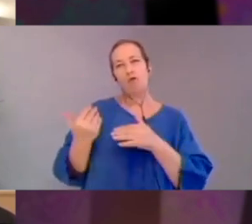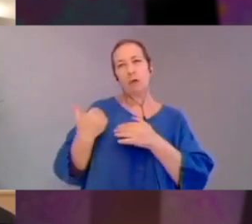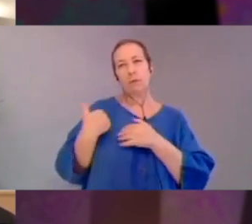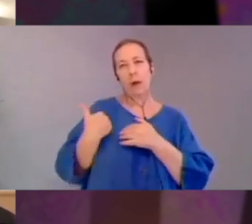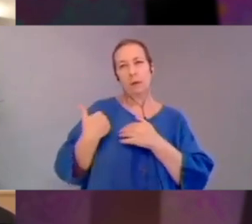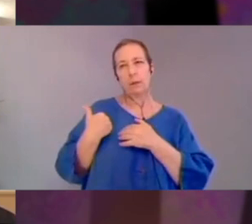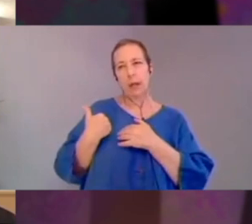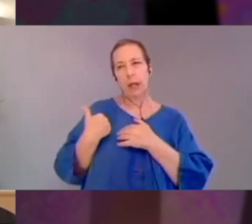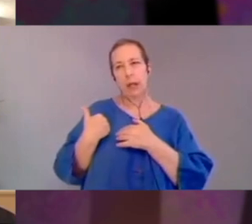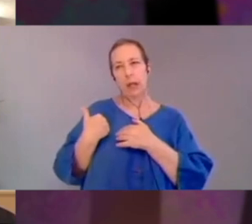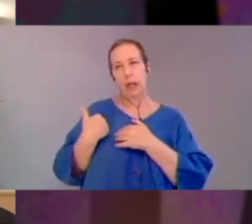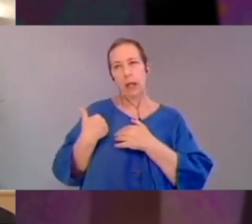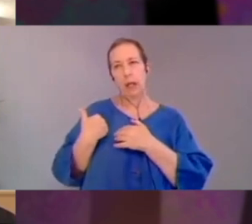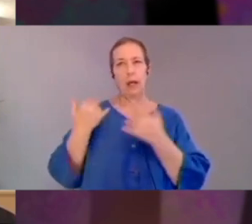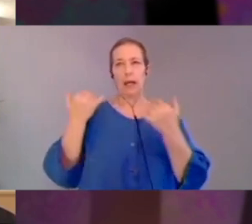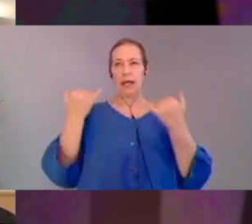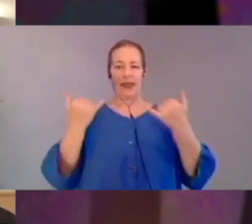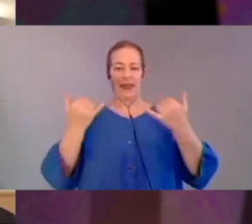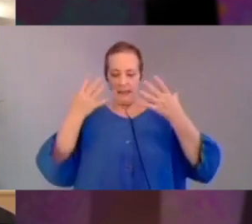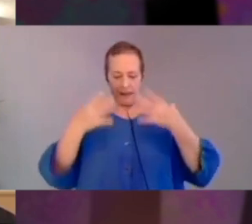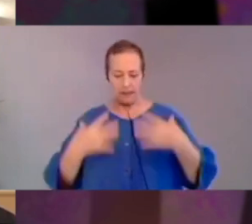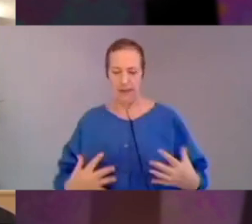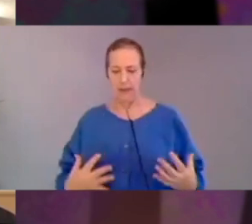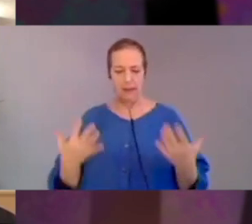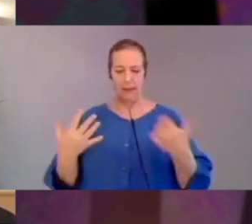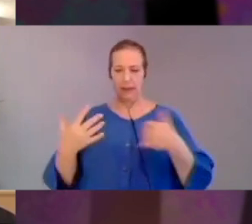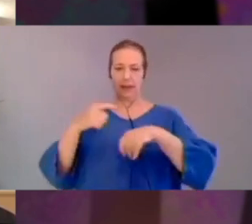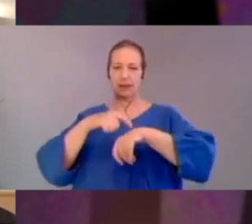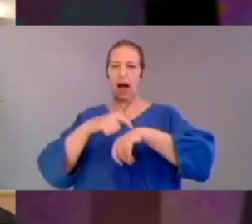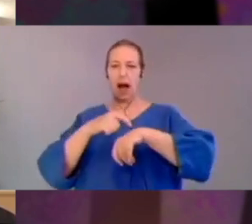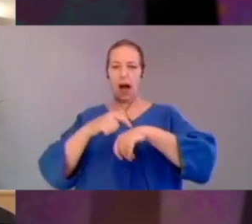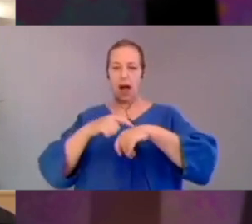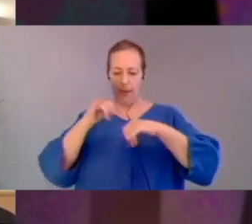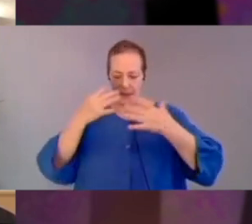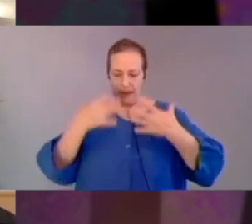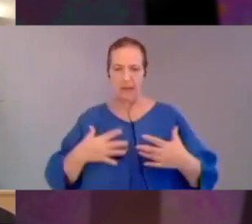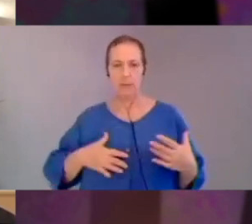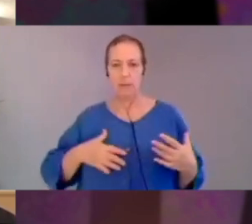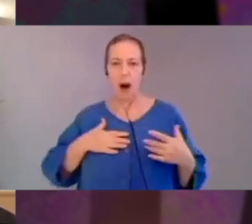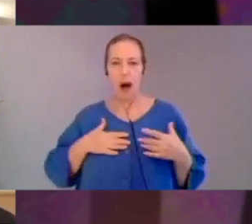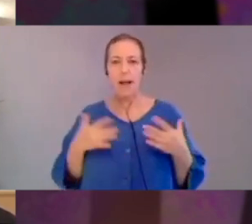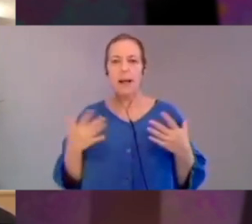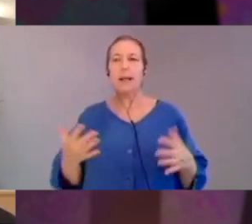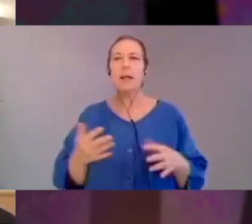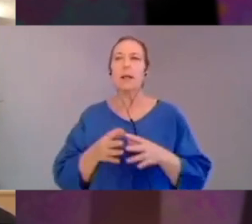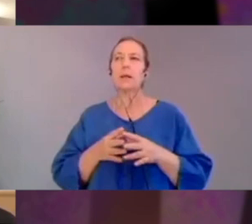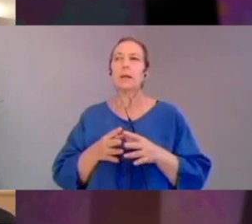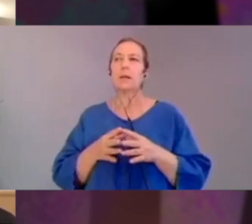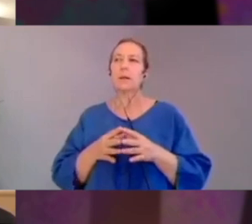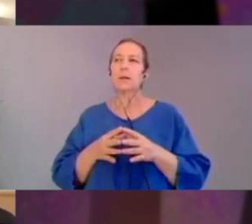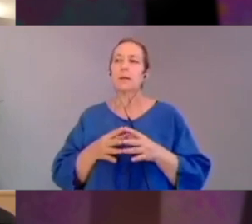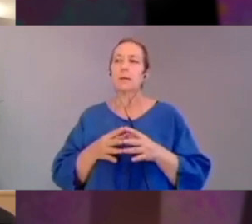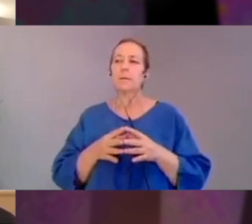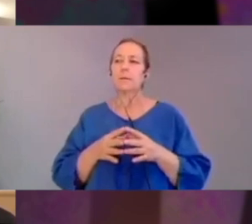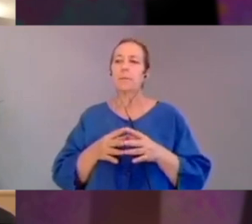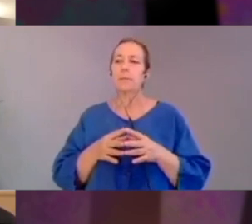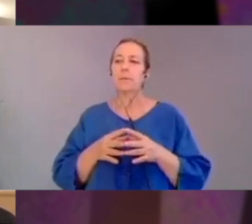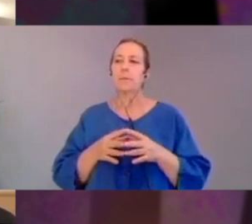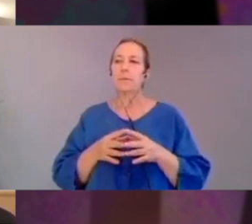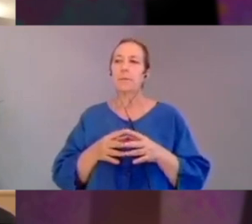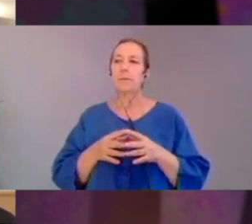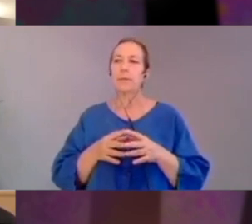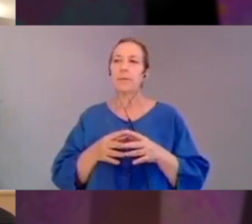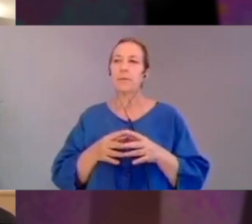body, in this set of experiences, you know, there's been a number of moments where I feel like I've been